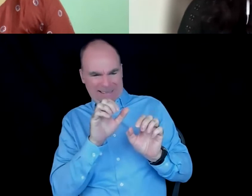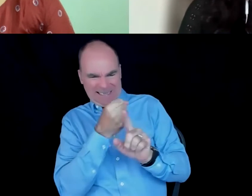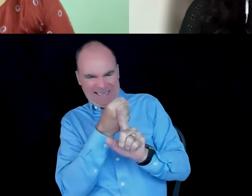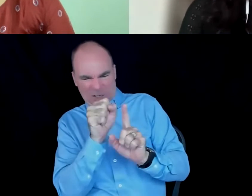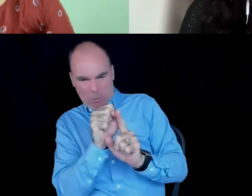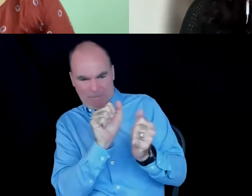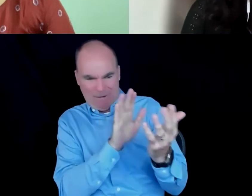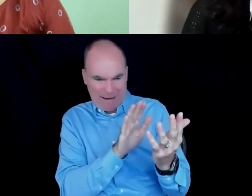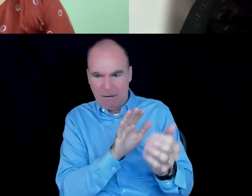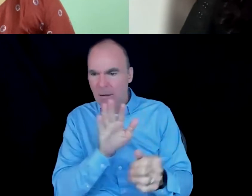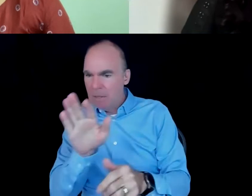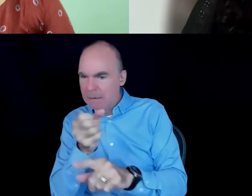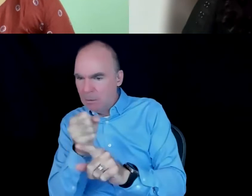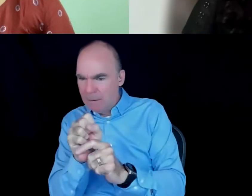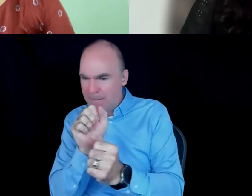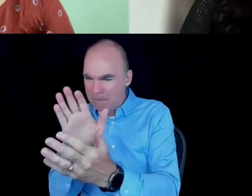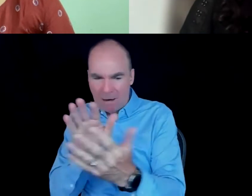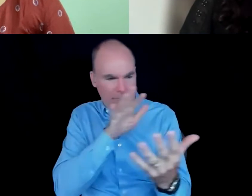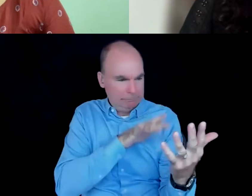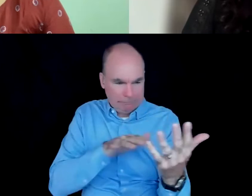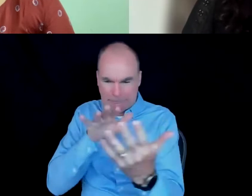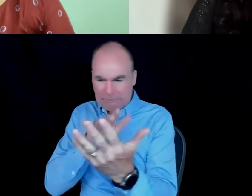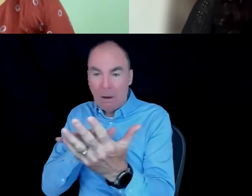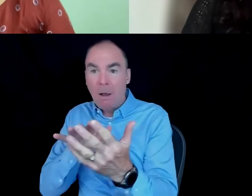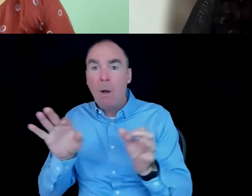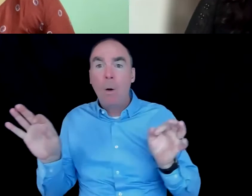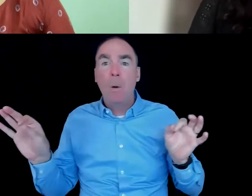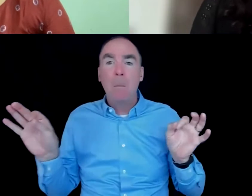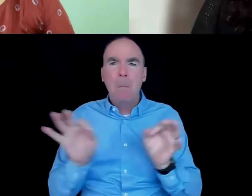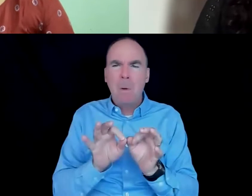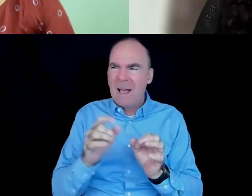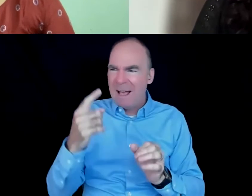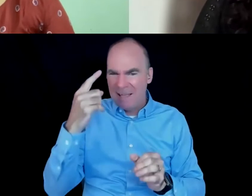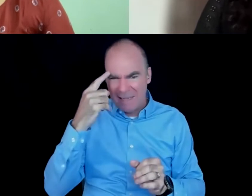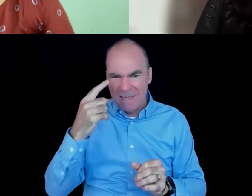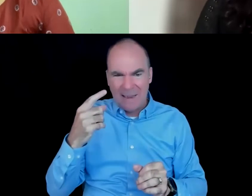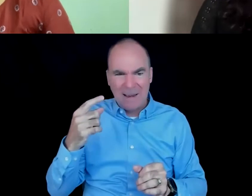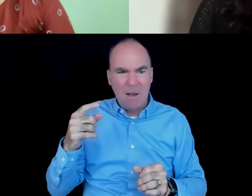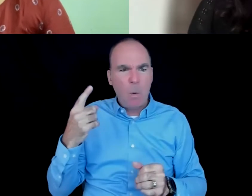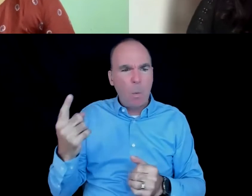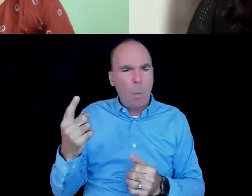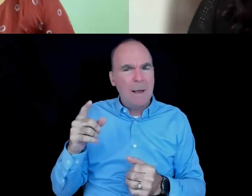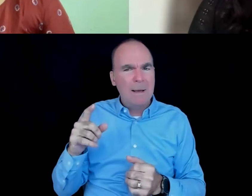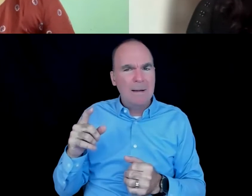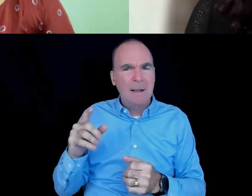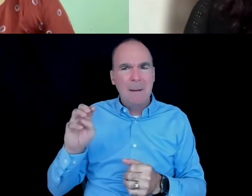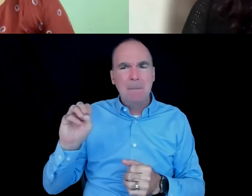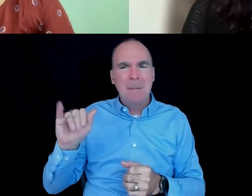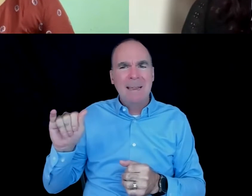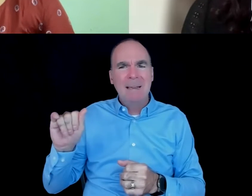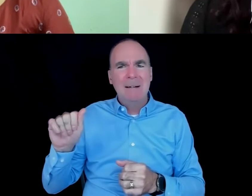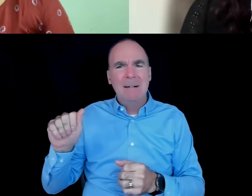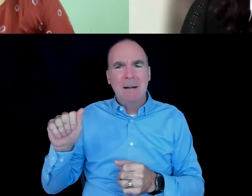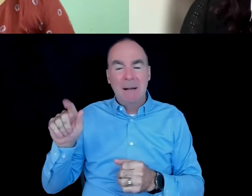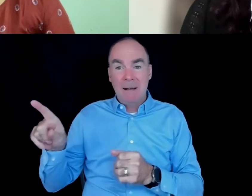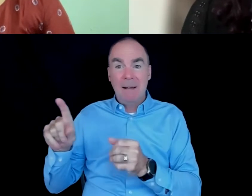someone earlier said empathy. Brought up, I think it was Mai on the recordings, she mentioned empathy as a really key